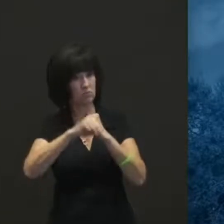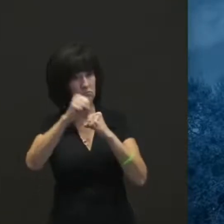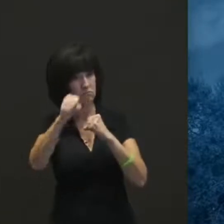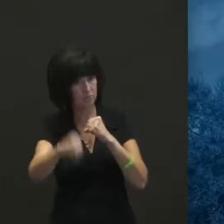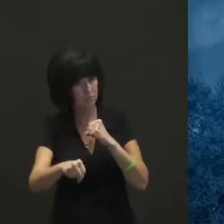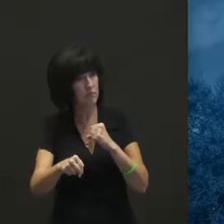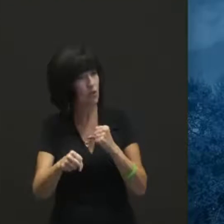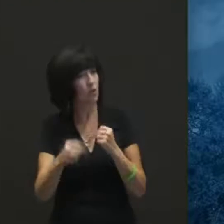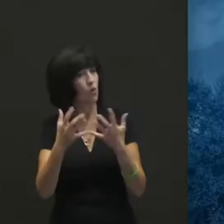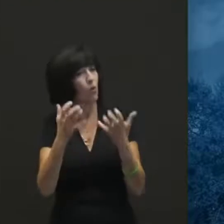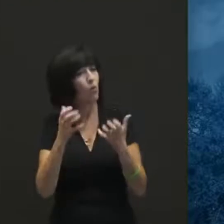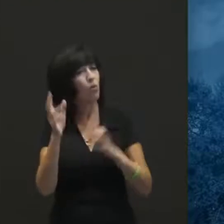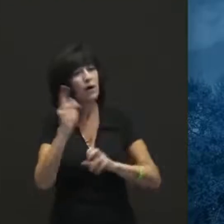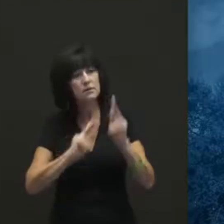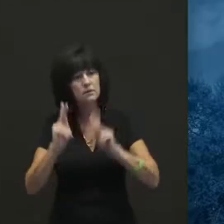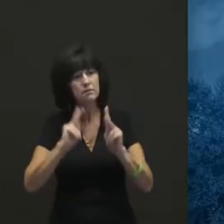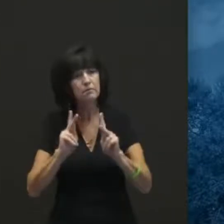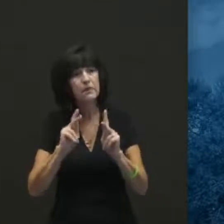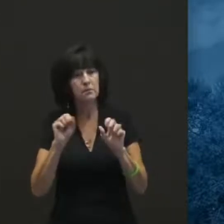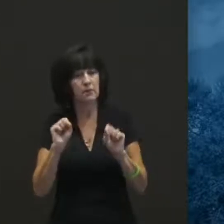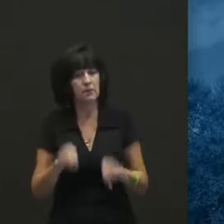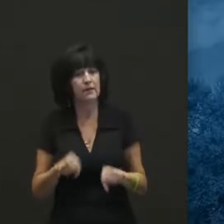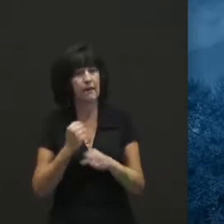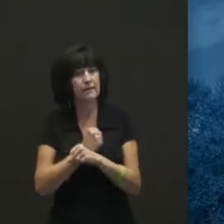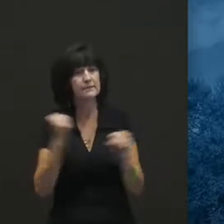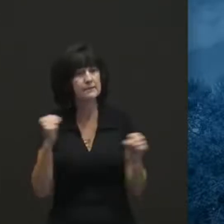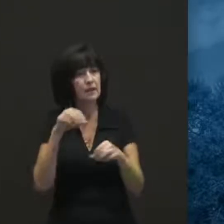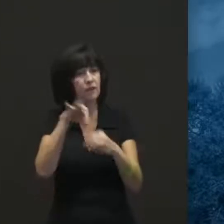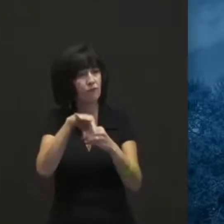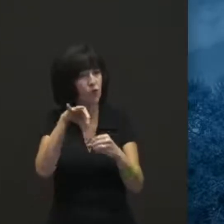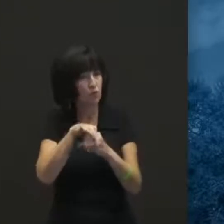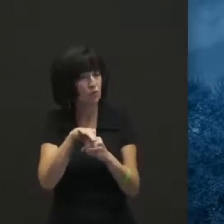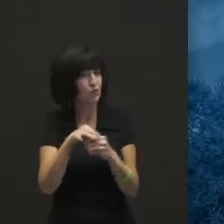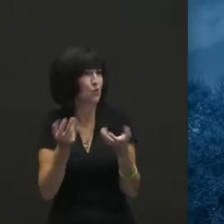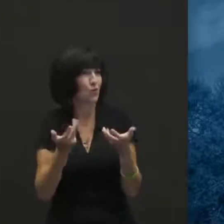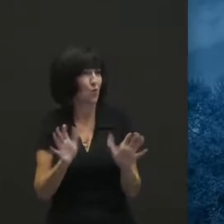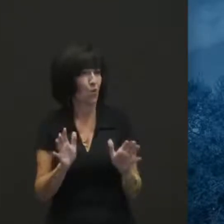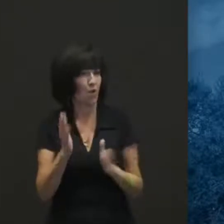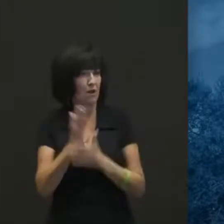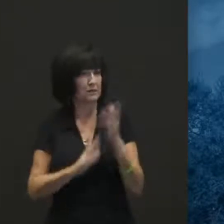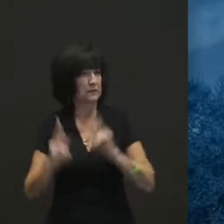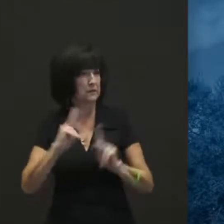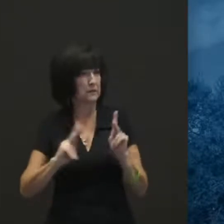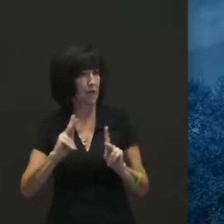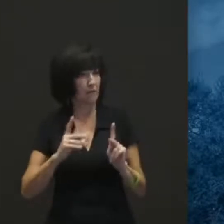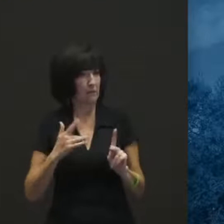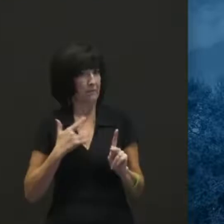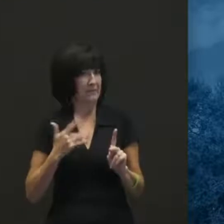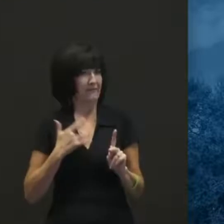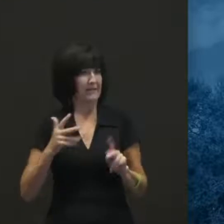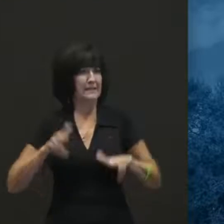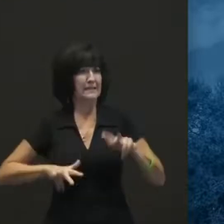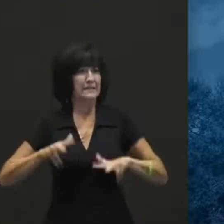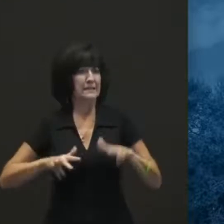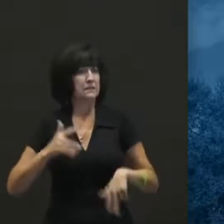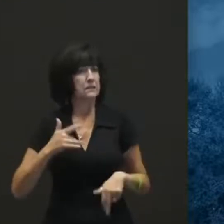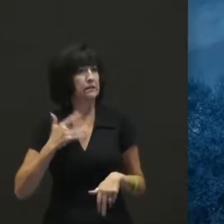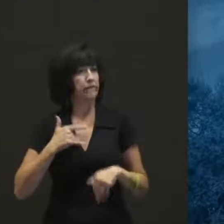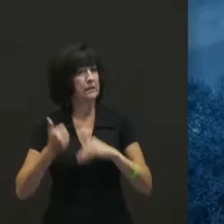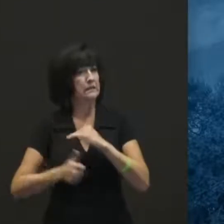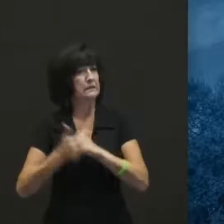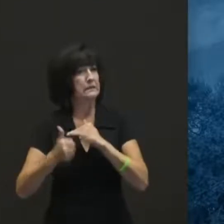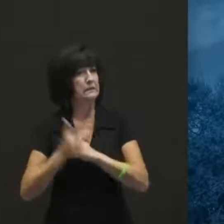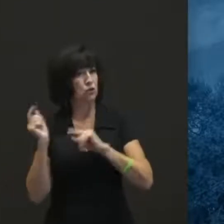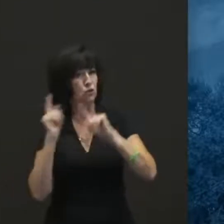that they don't put themselves at risk by going to the polls and possibly exposing themselves to somebody who's COVID-19